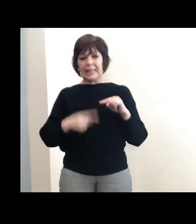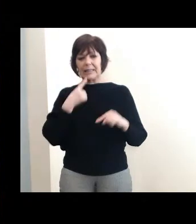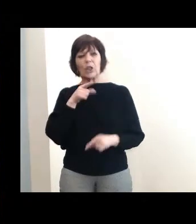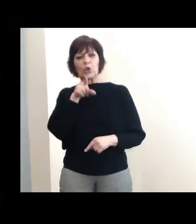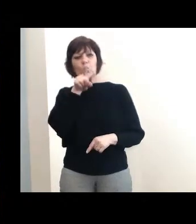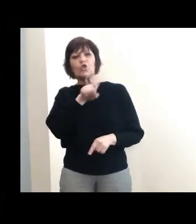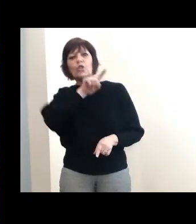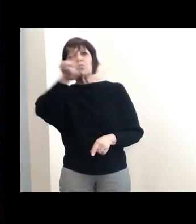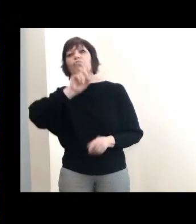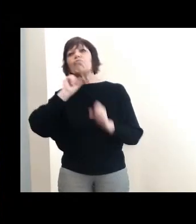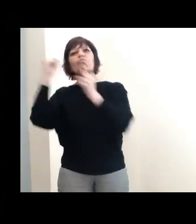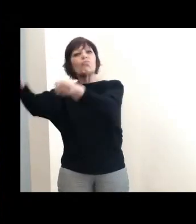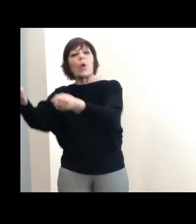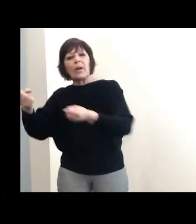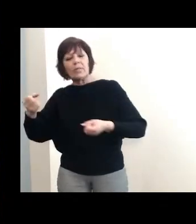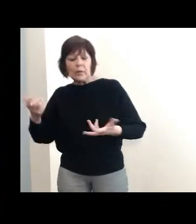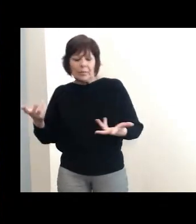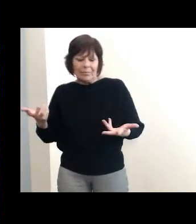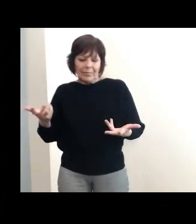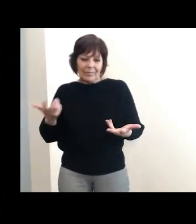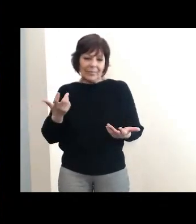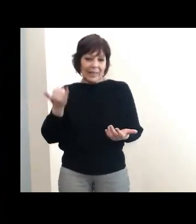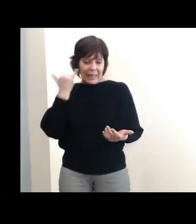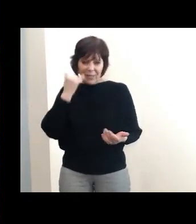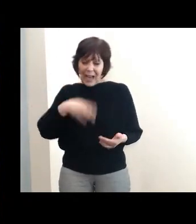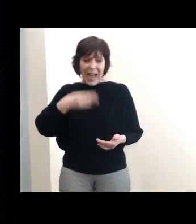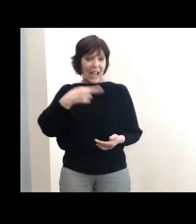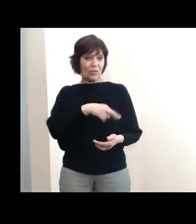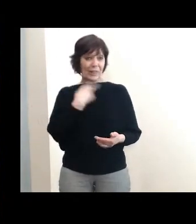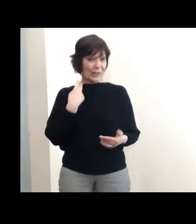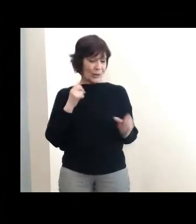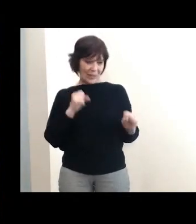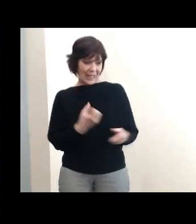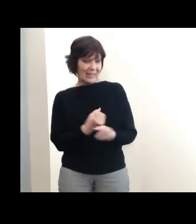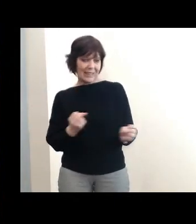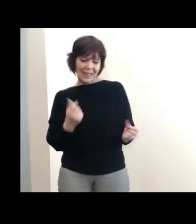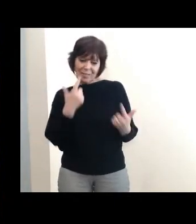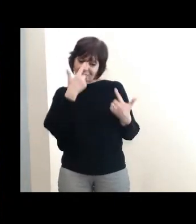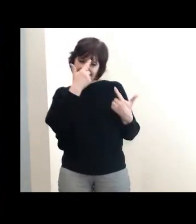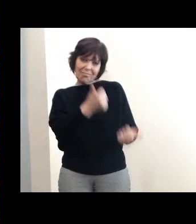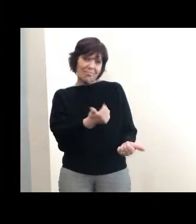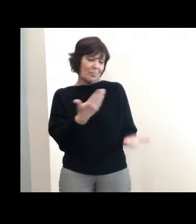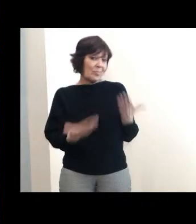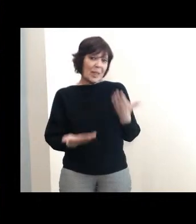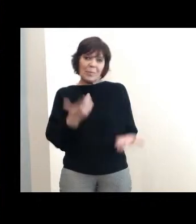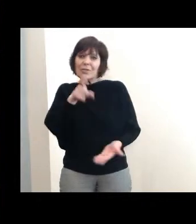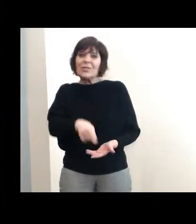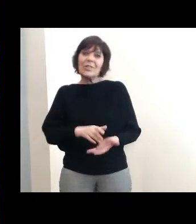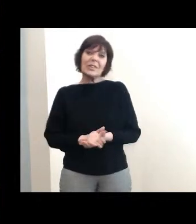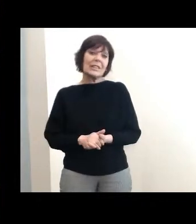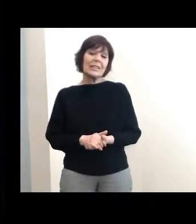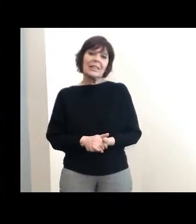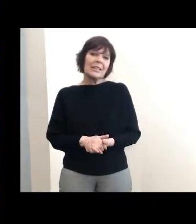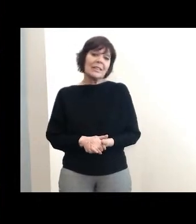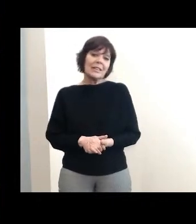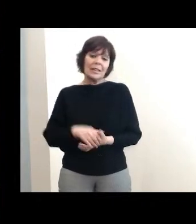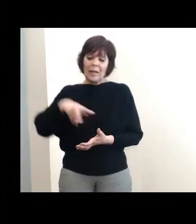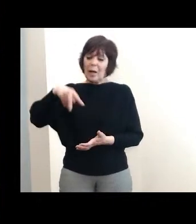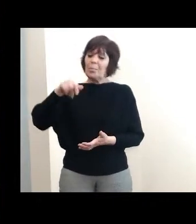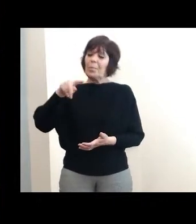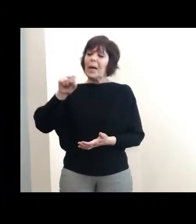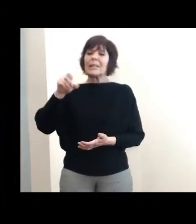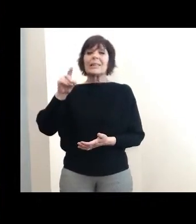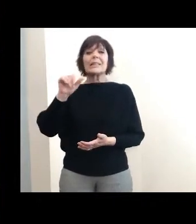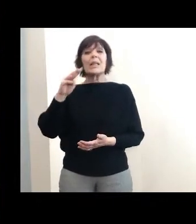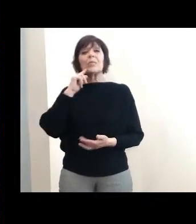somebody should travel. If they are a high risk and they could do it safely traveling, then it might make sense. Potsdam is a